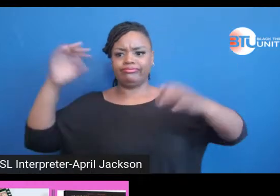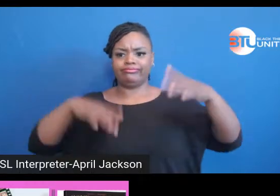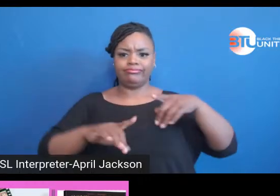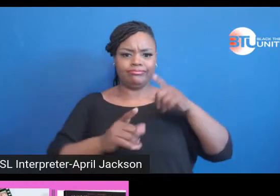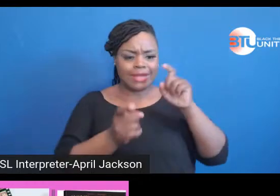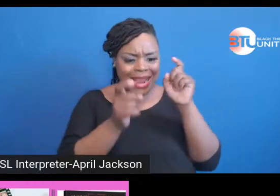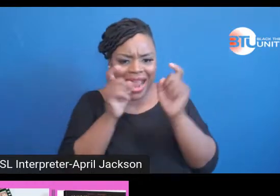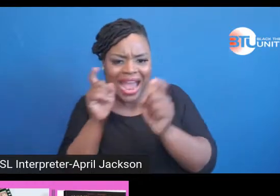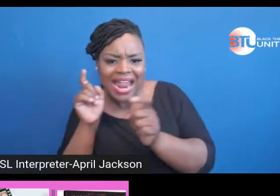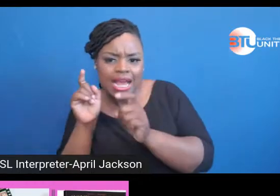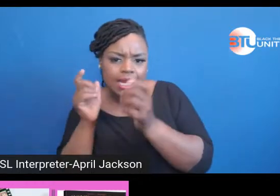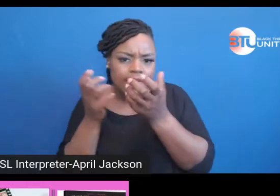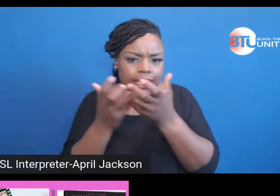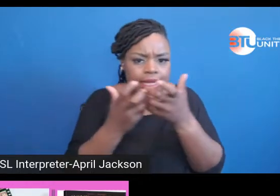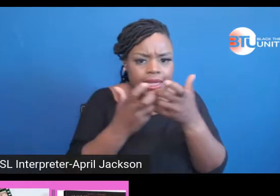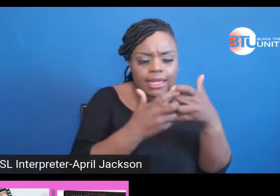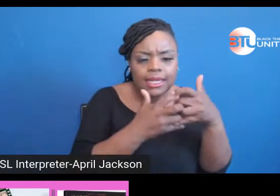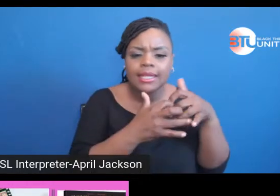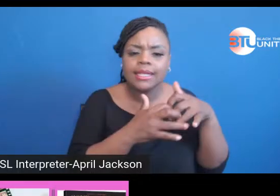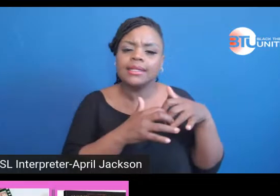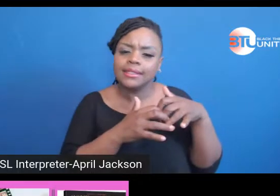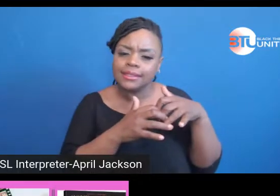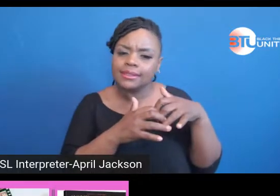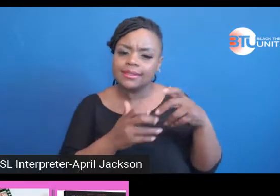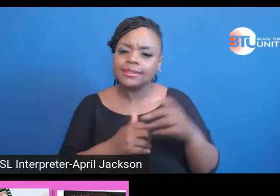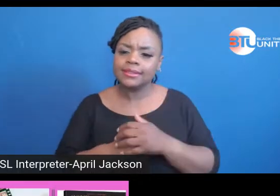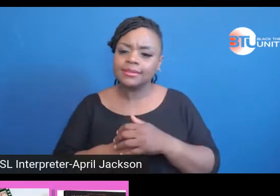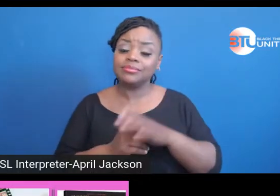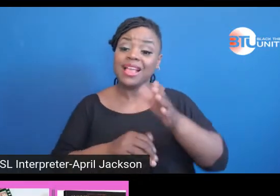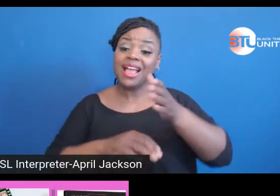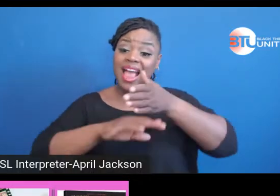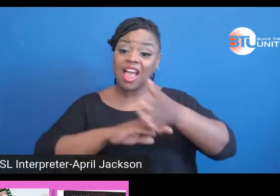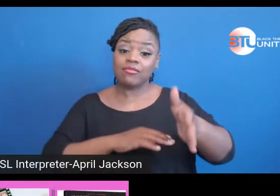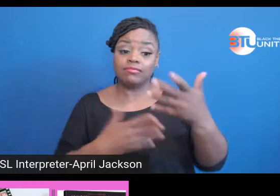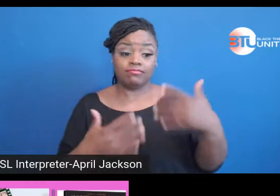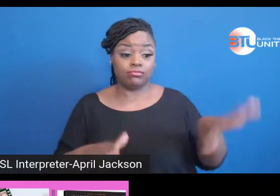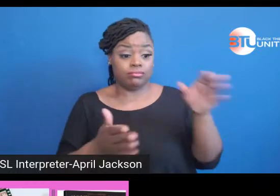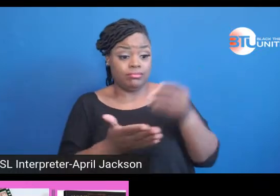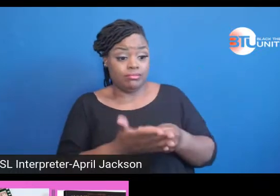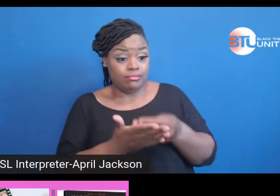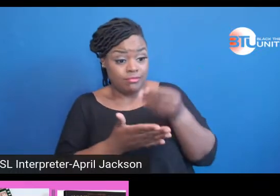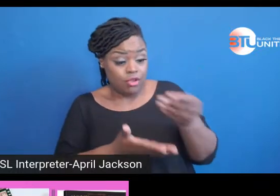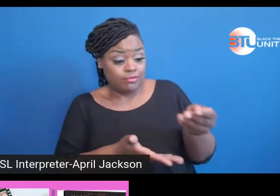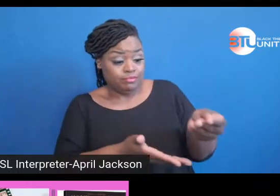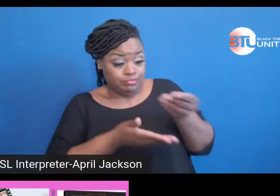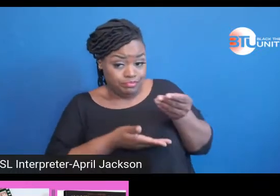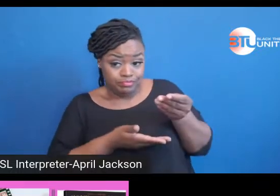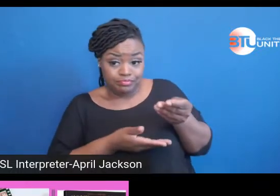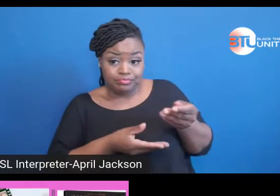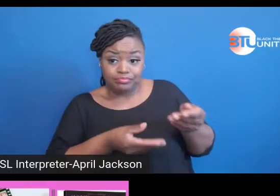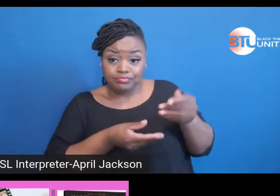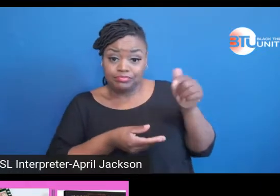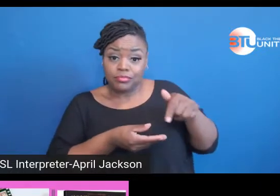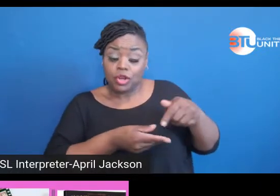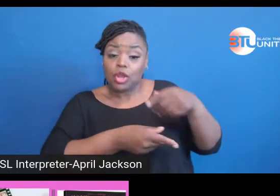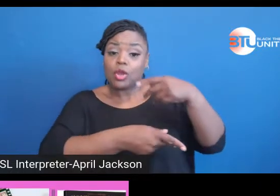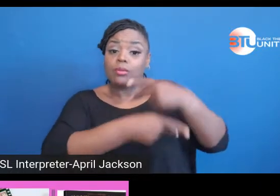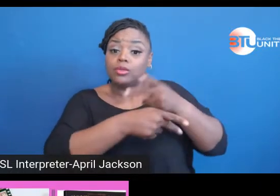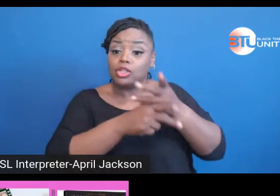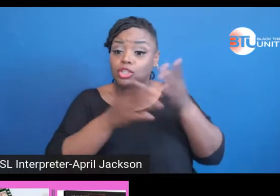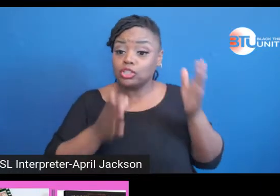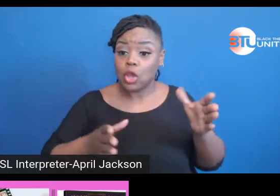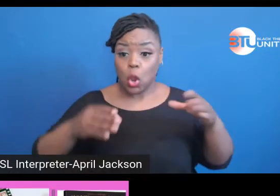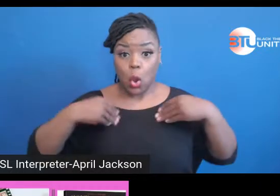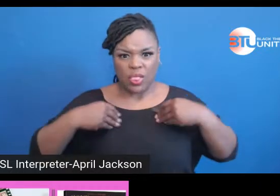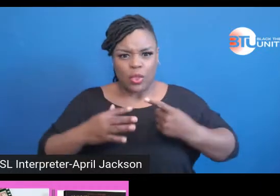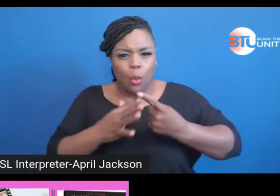an option and take and buy a property. It kind of becomes theirs. Often with the original script that